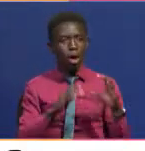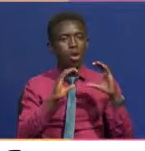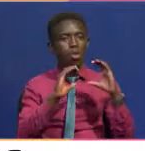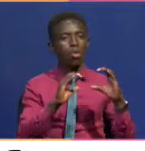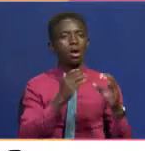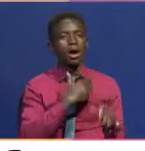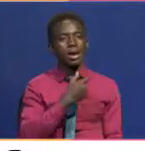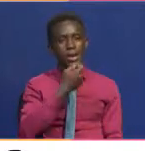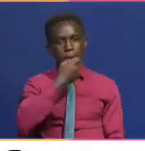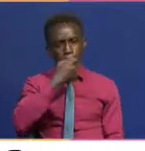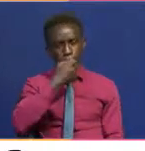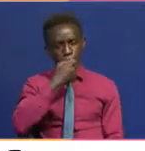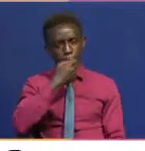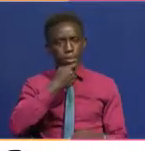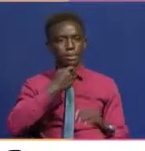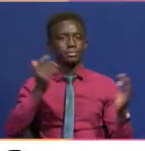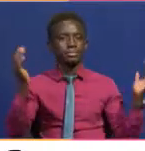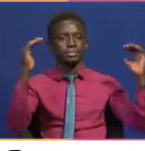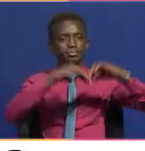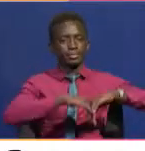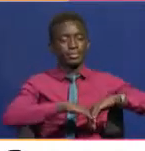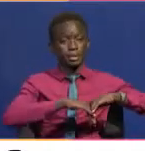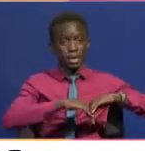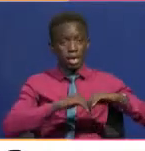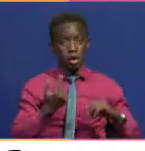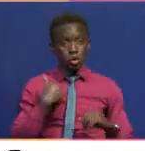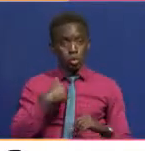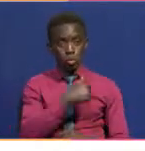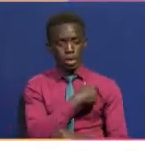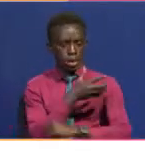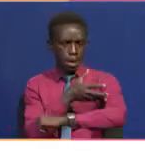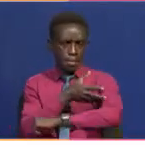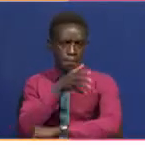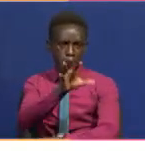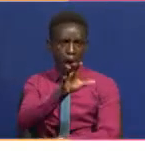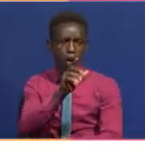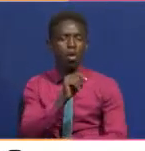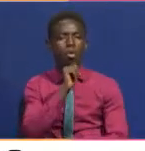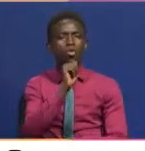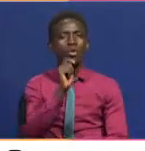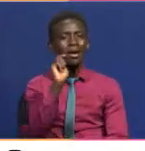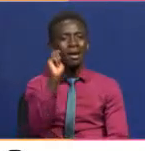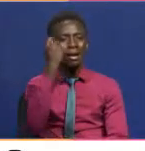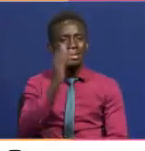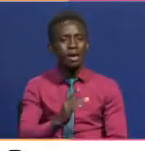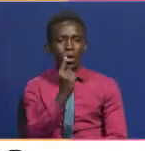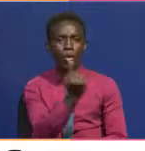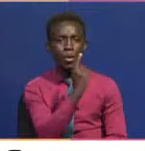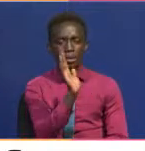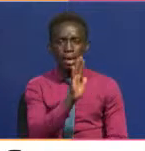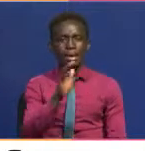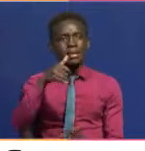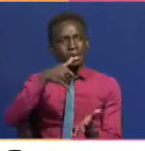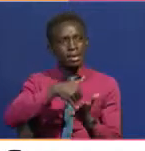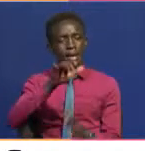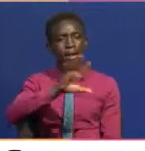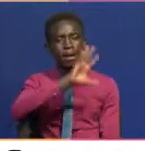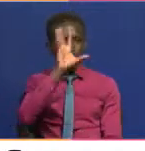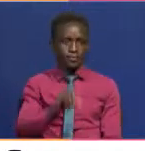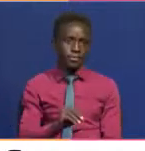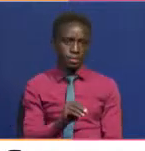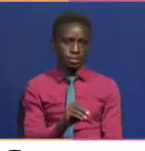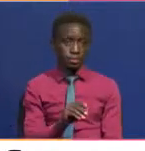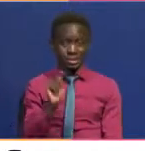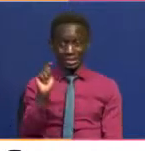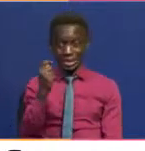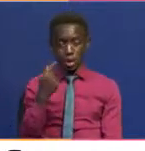seminar. We really want to build capacity not just for Kenyans but in Africa, because as Kenya we are positioning